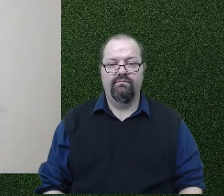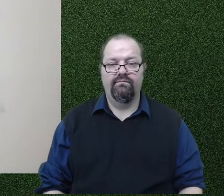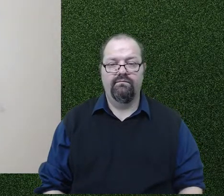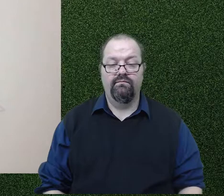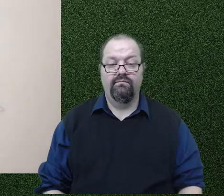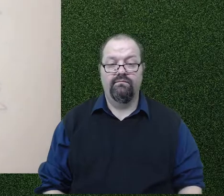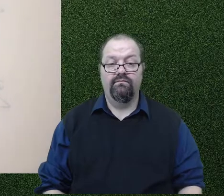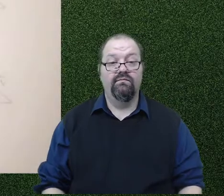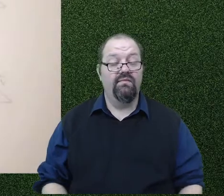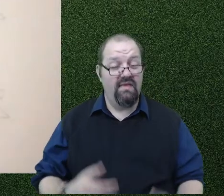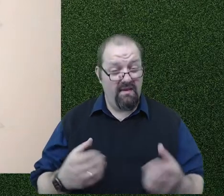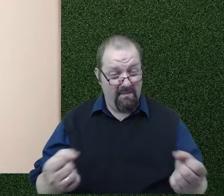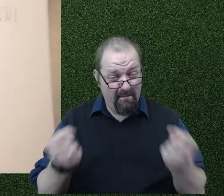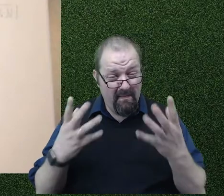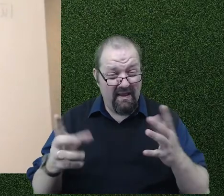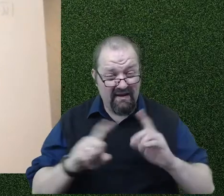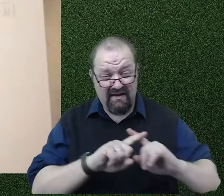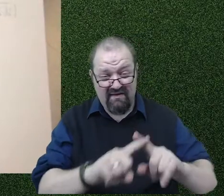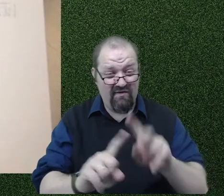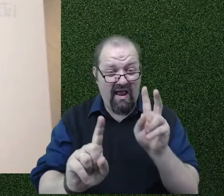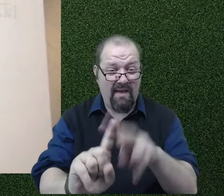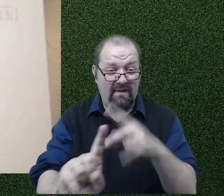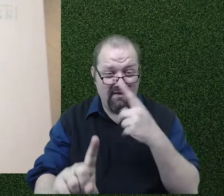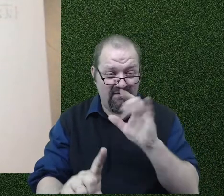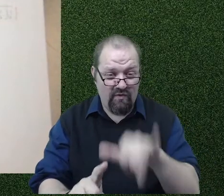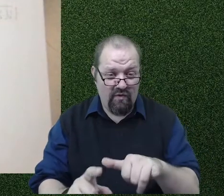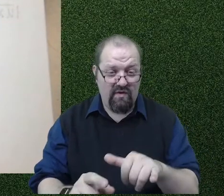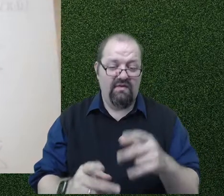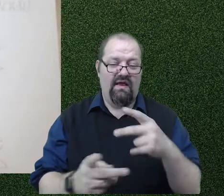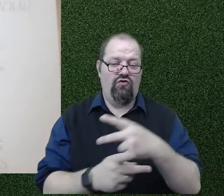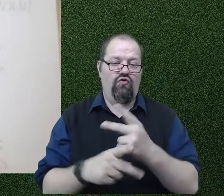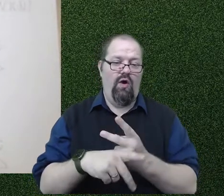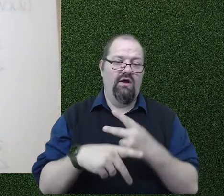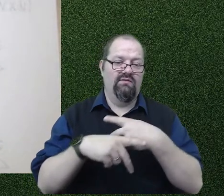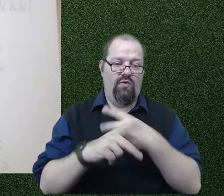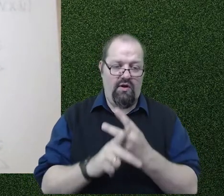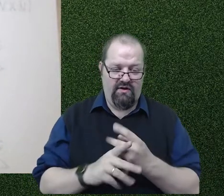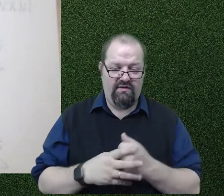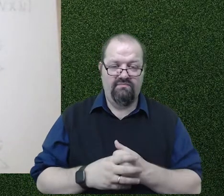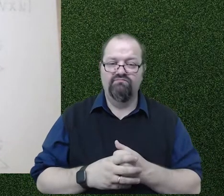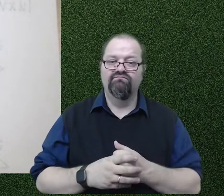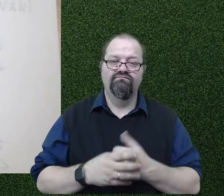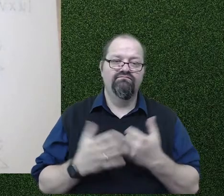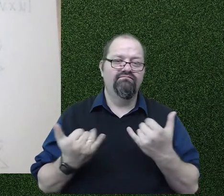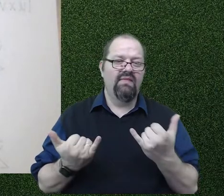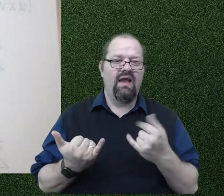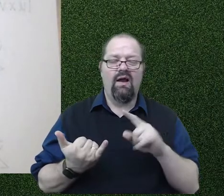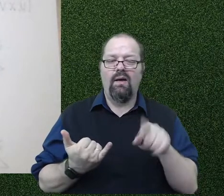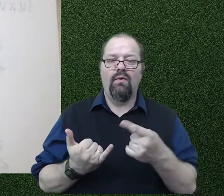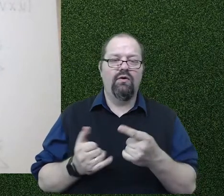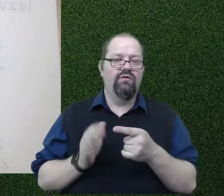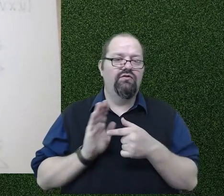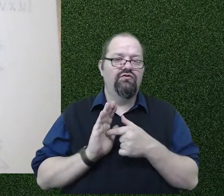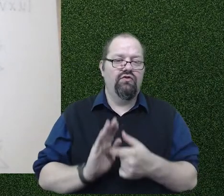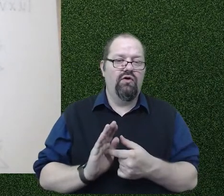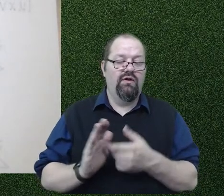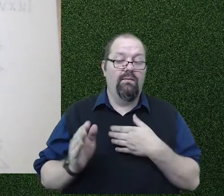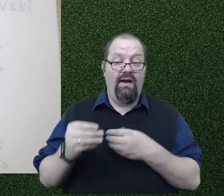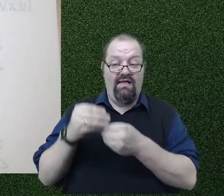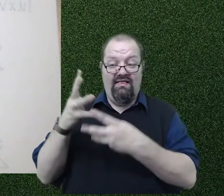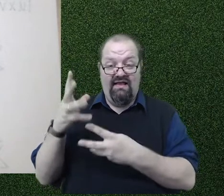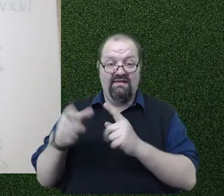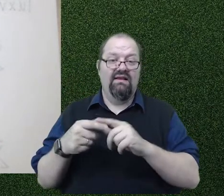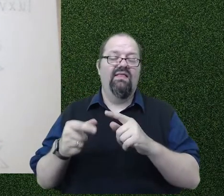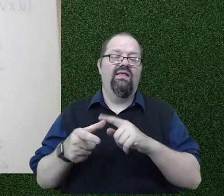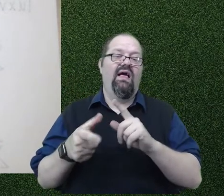There are quite a few applications of the cross product. I'm just going to show you my list right here, and then in the next